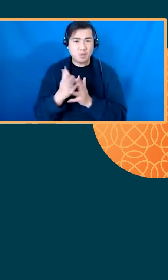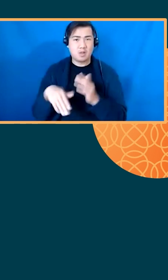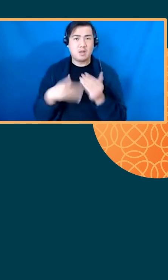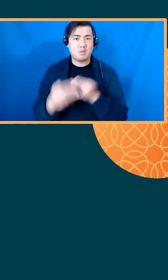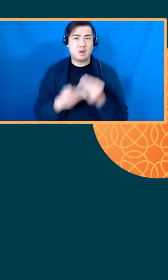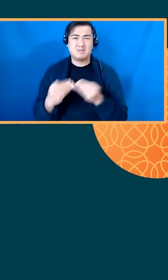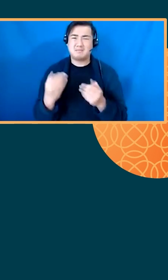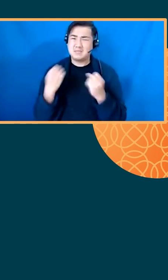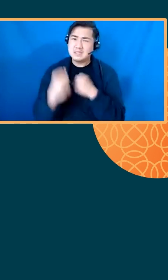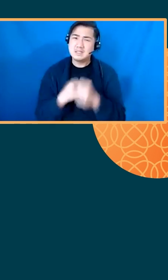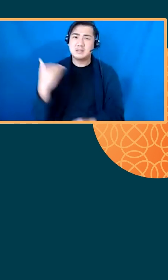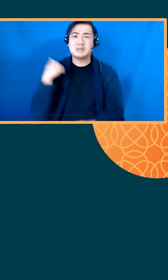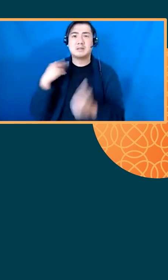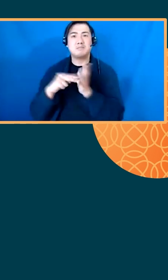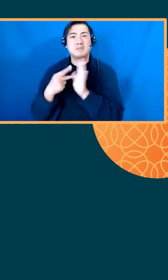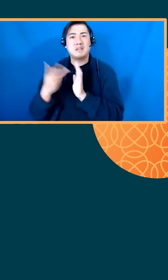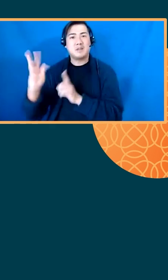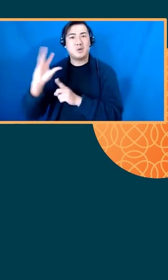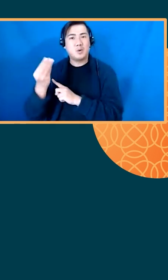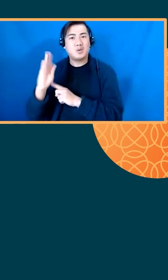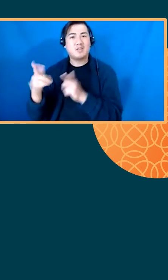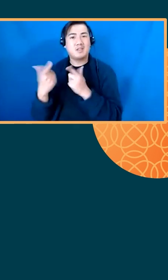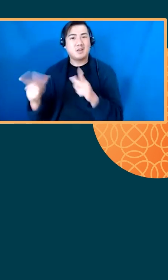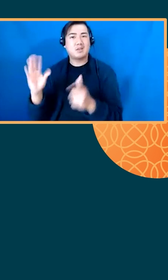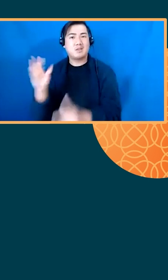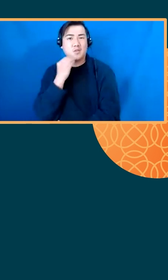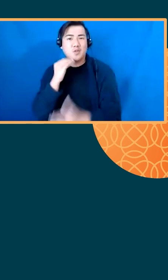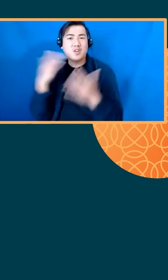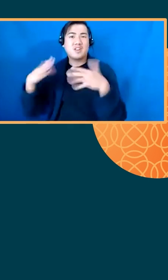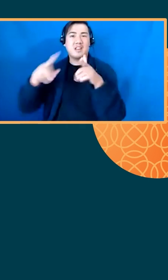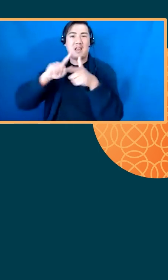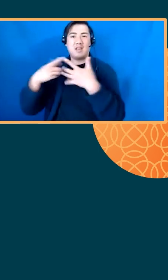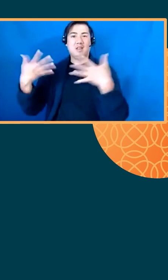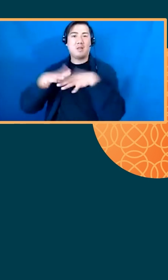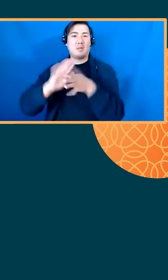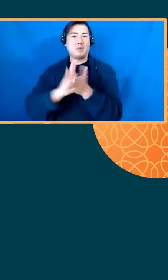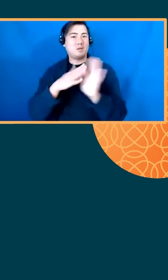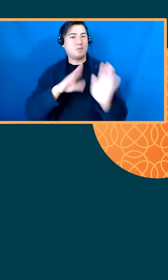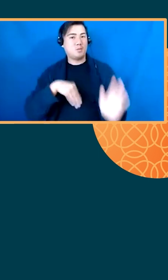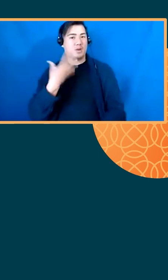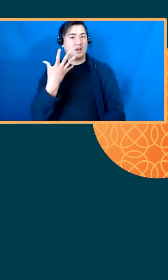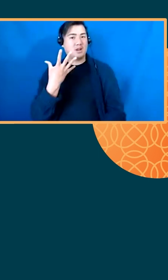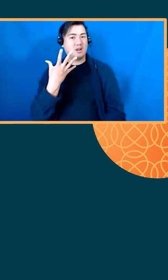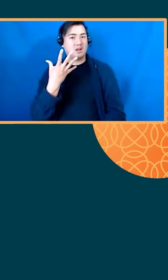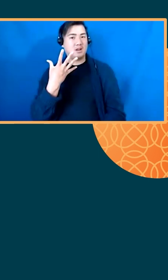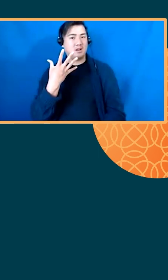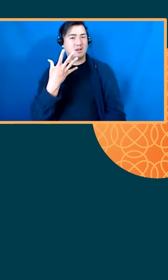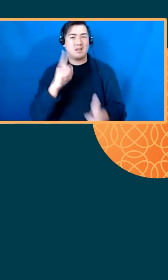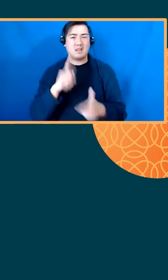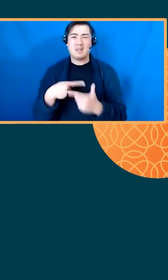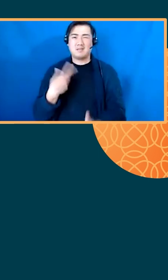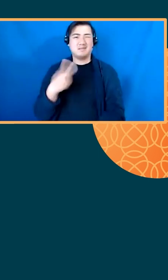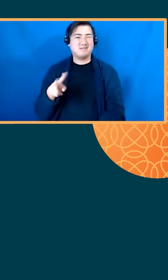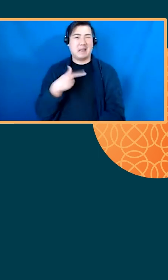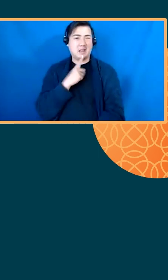gave up their food and their culture and their language to become white. And I'm just kind of like not here for